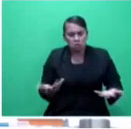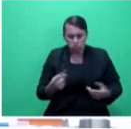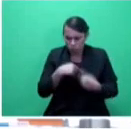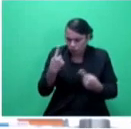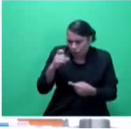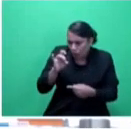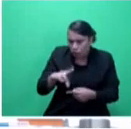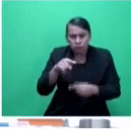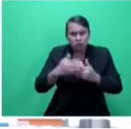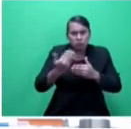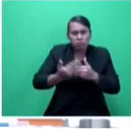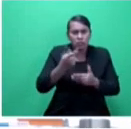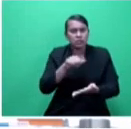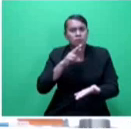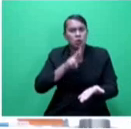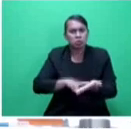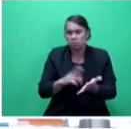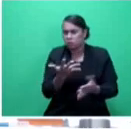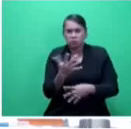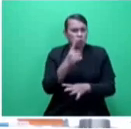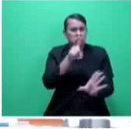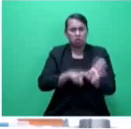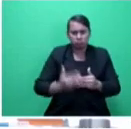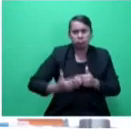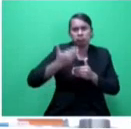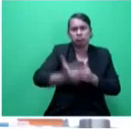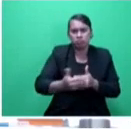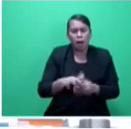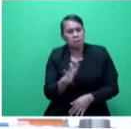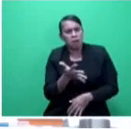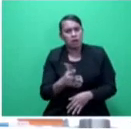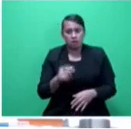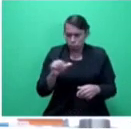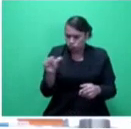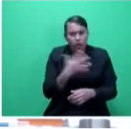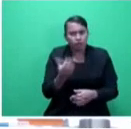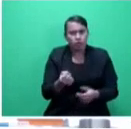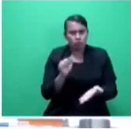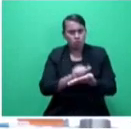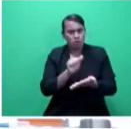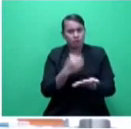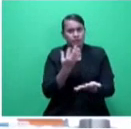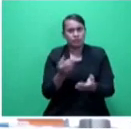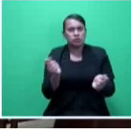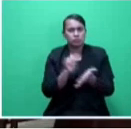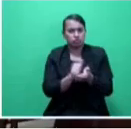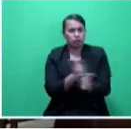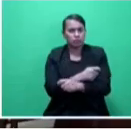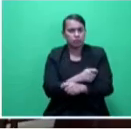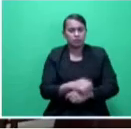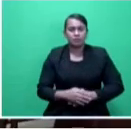this past year or so, that a lot of significant changes actually have been made for the better. Thank you. I thank